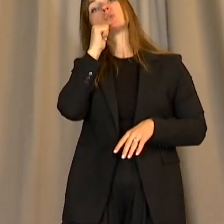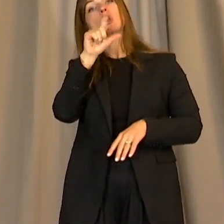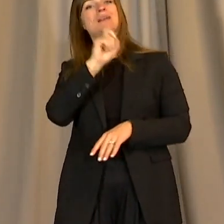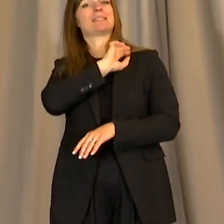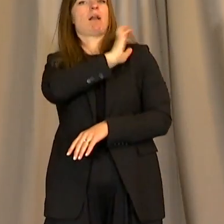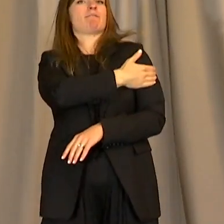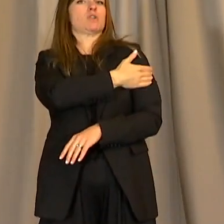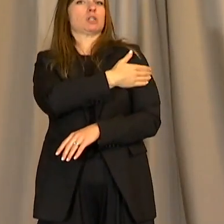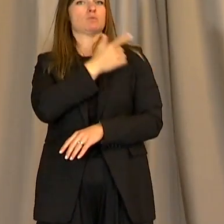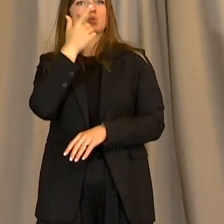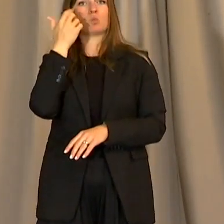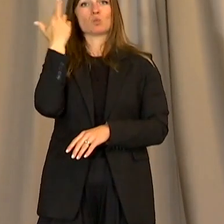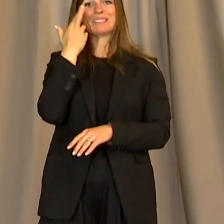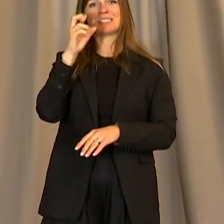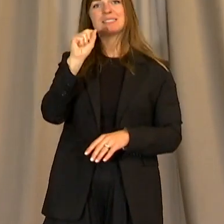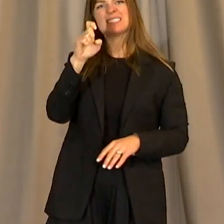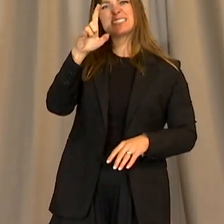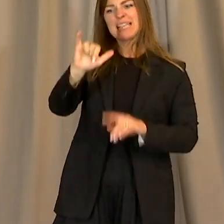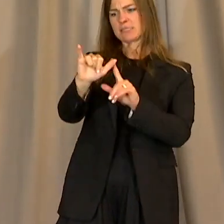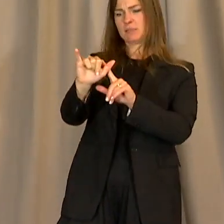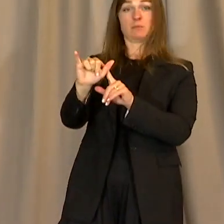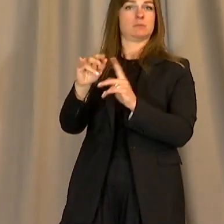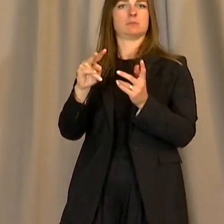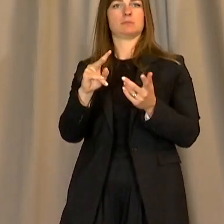that up because they're sexy. Sexy to whom?